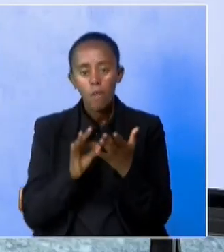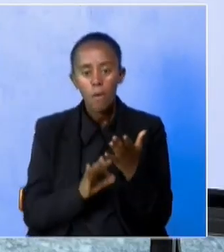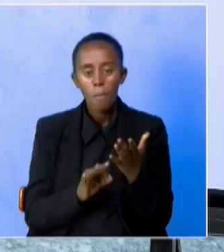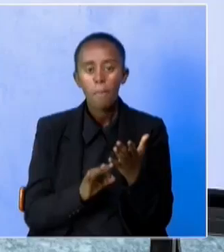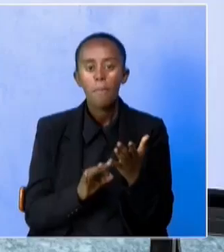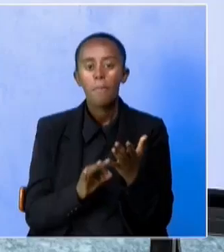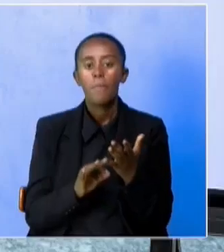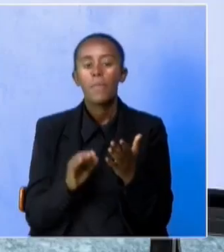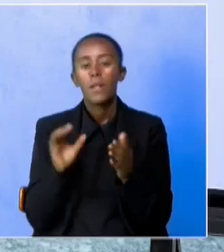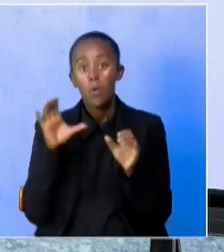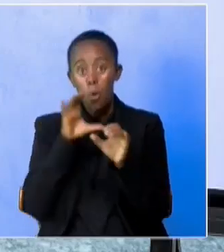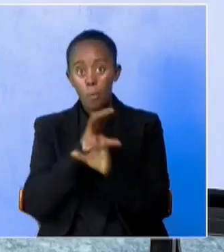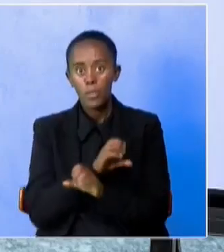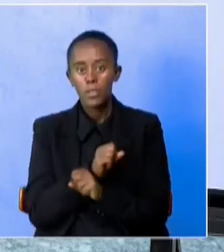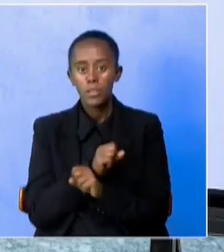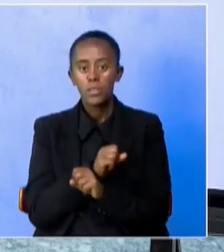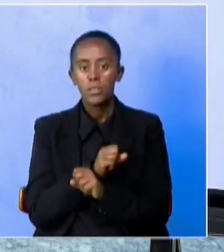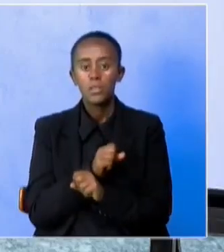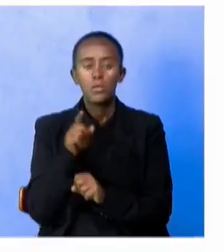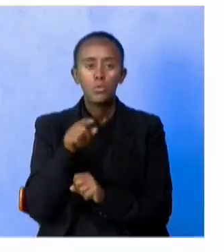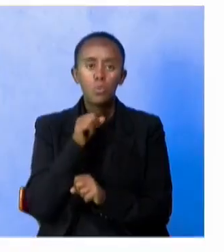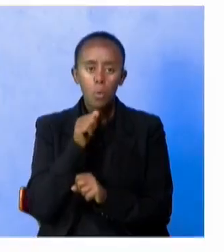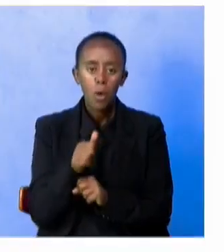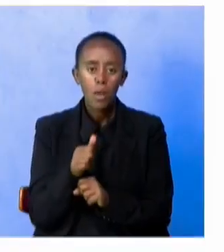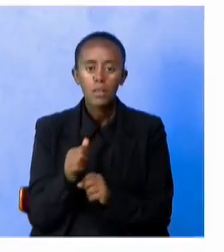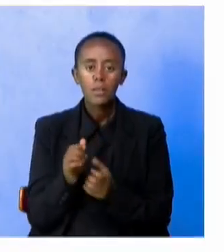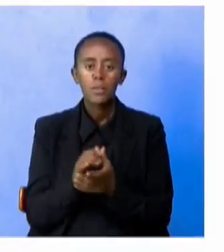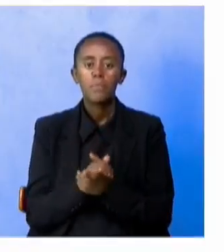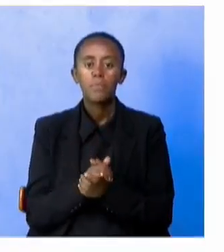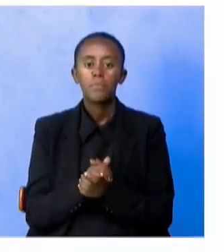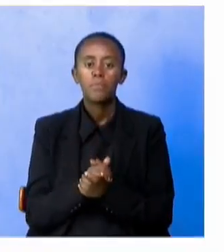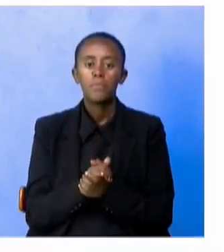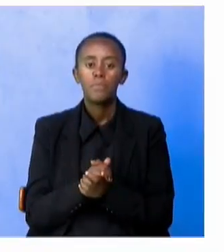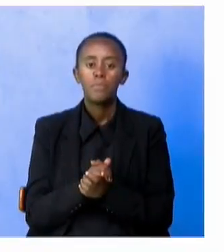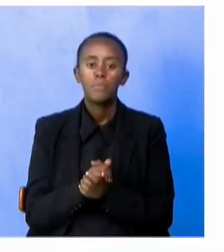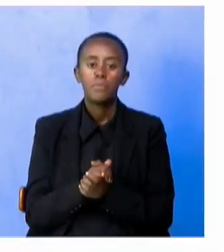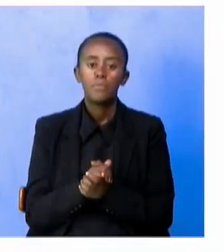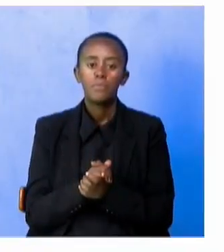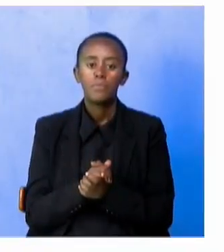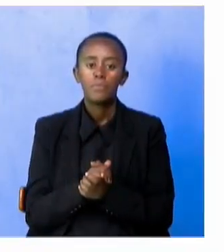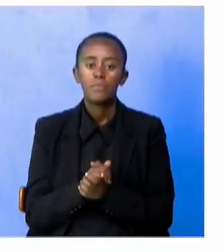cannot say, for example, they have